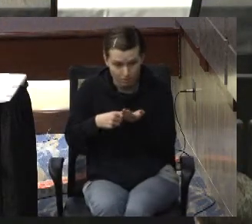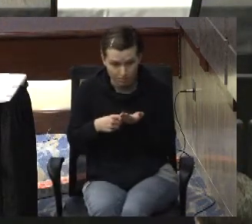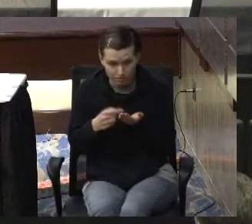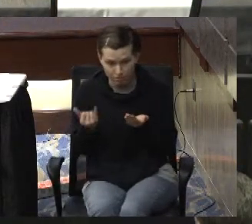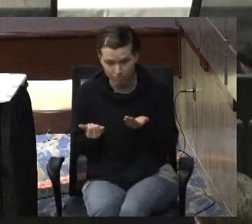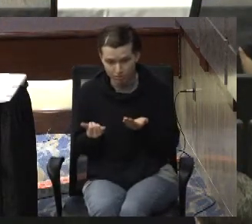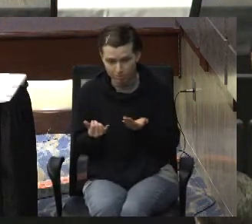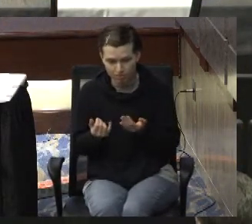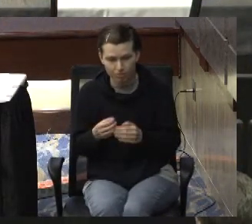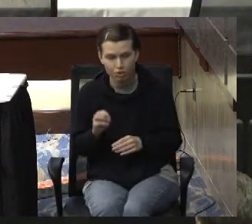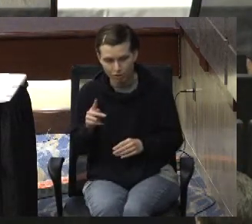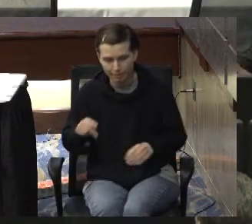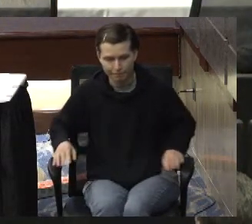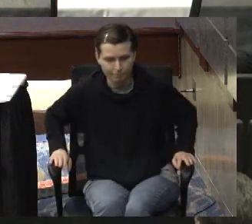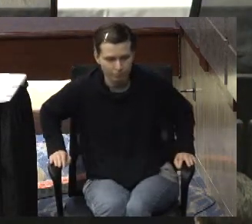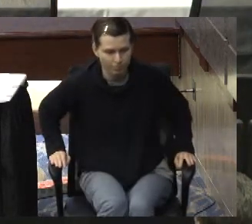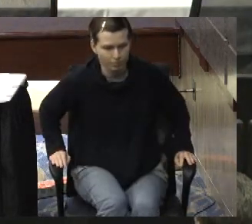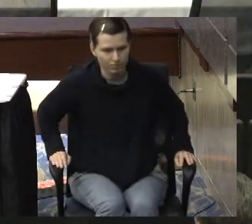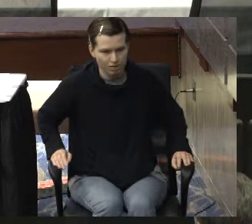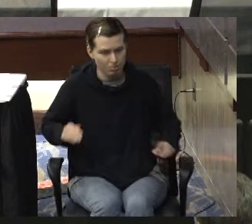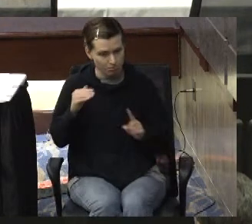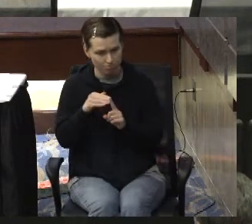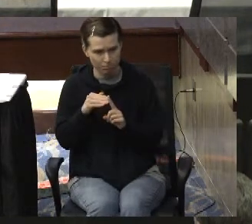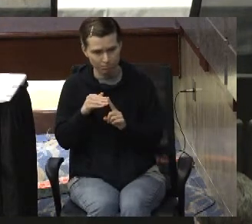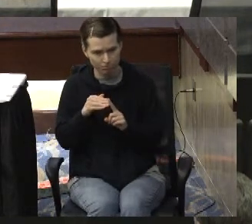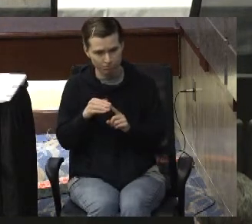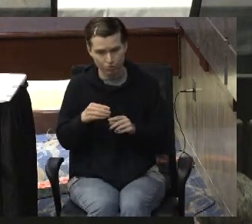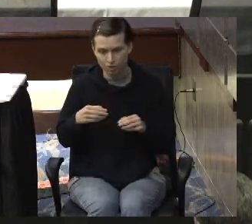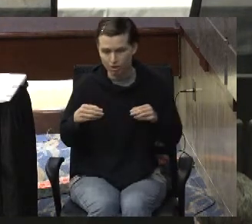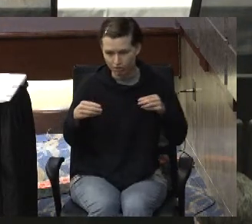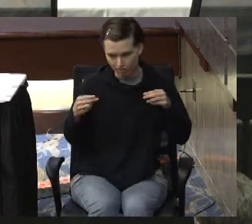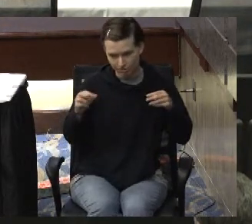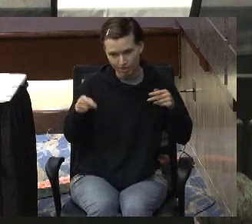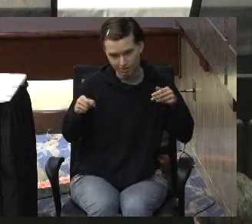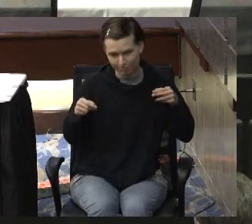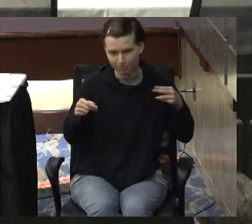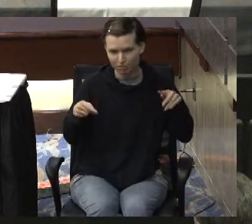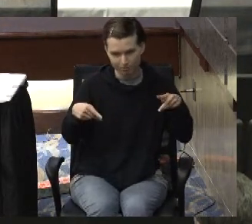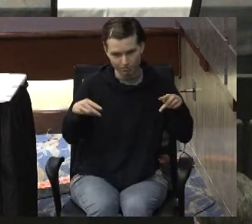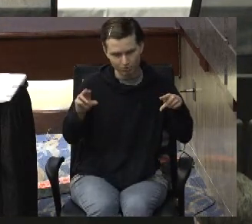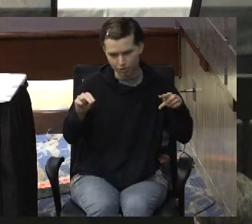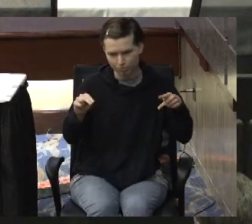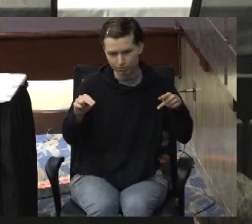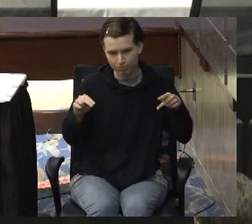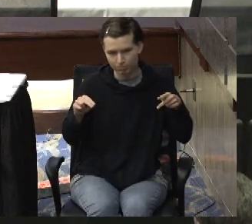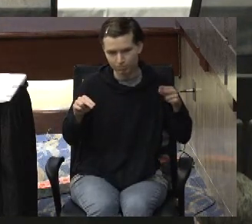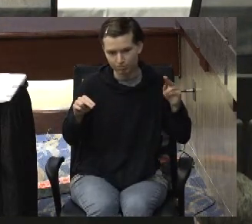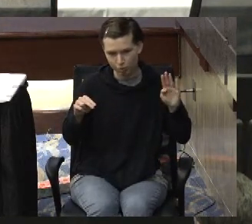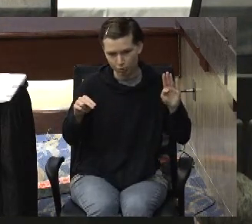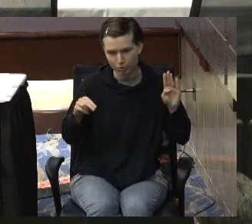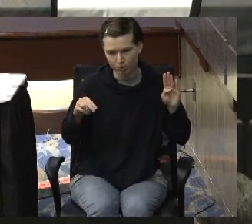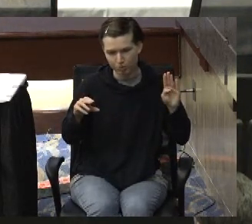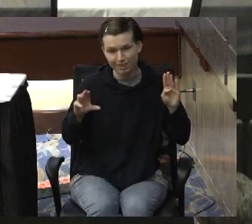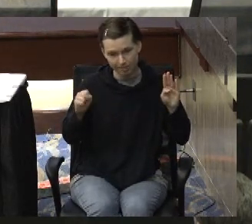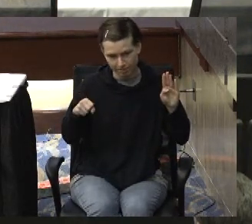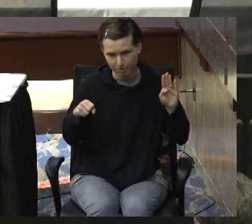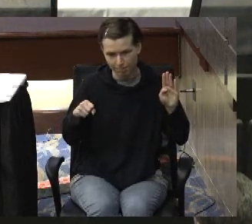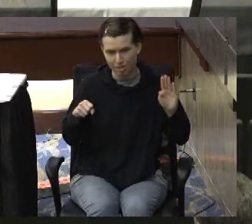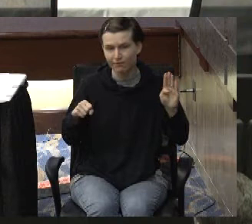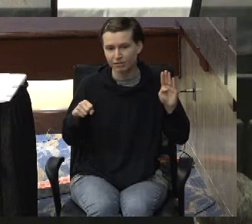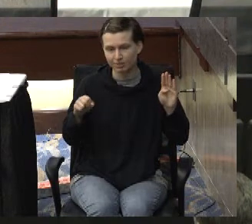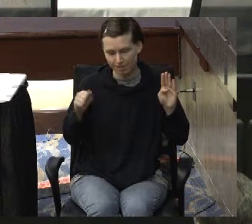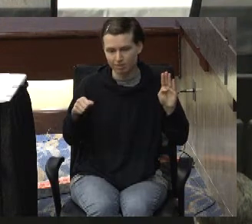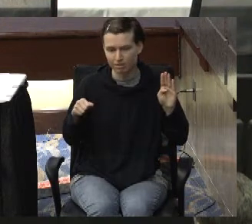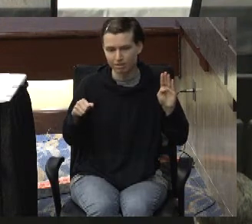All right. Please poll the council. Holmes. Aye. Palmer. No. Porter. Yes. Fairfield.